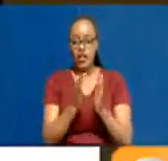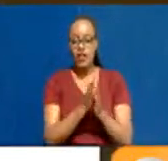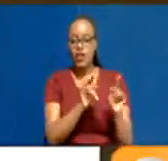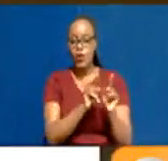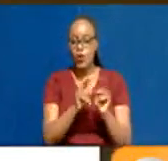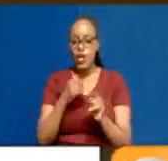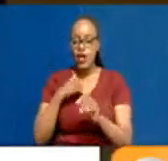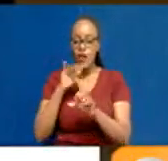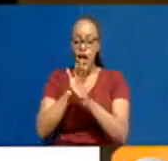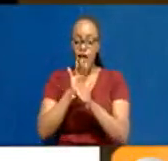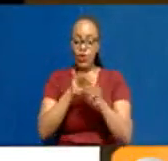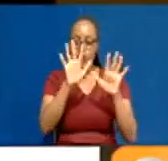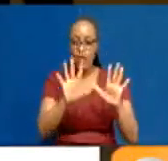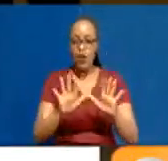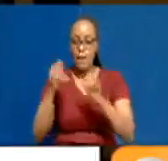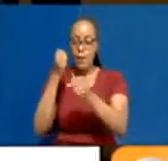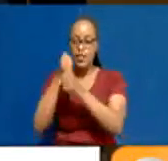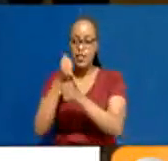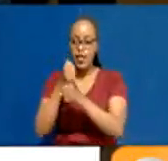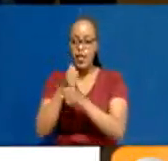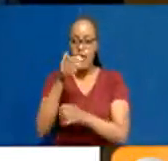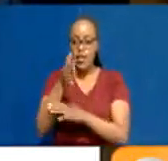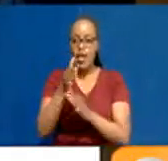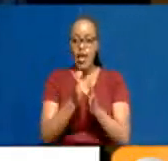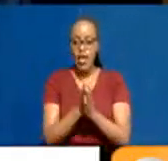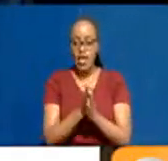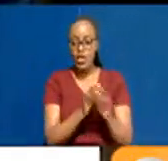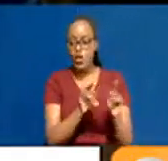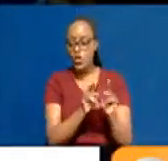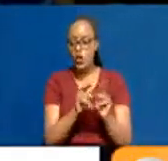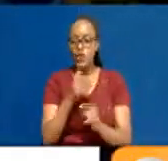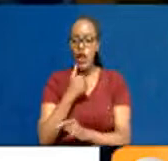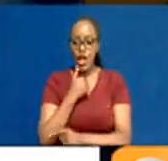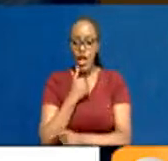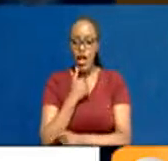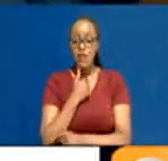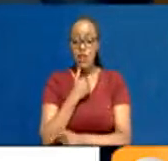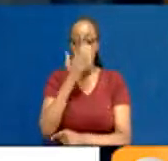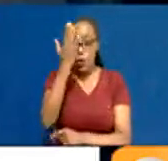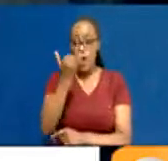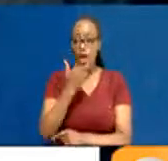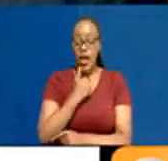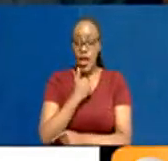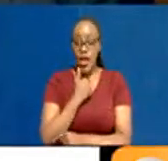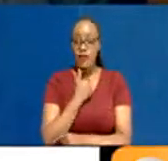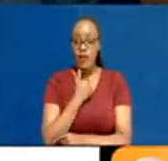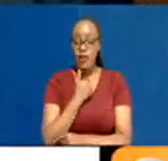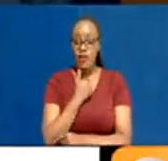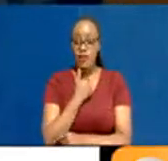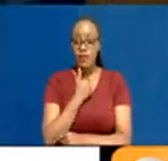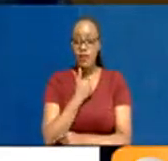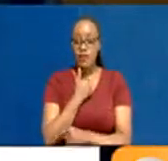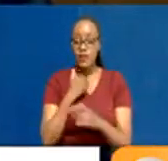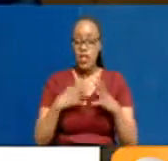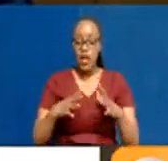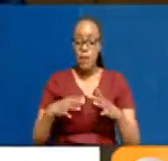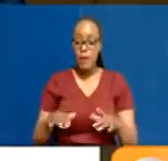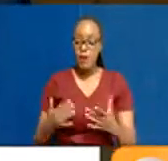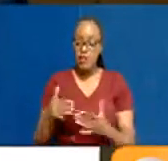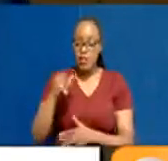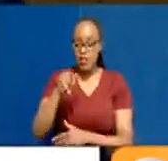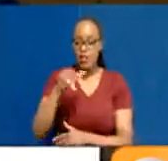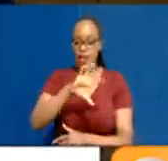heavy campaigns being conducted here, barely, of course, because of the sheer number of registered voters in this